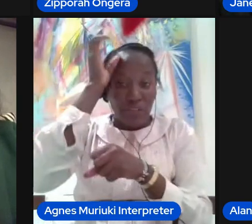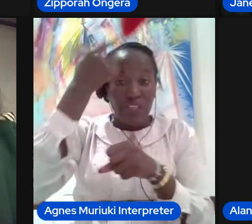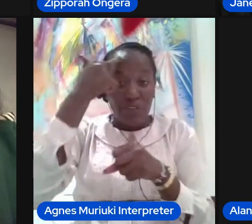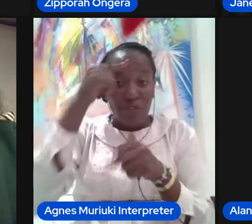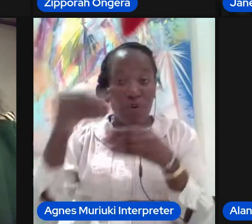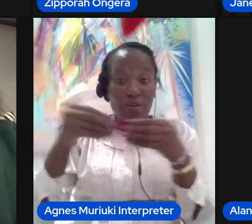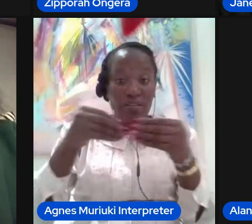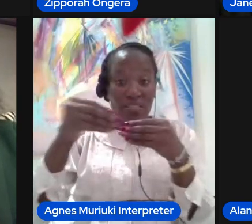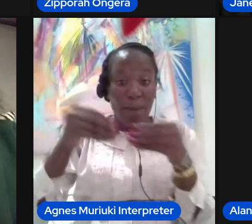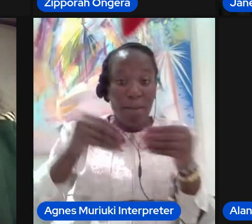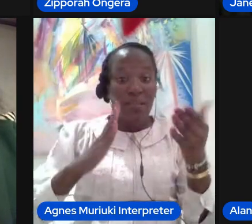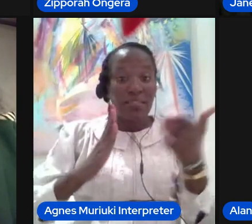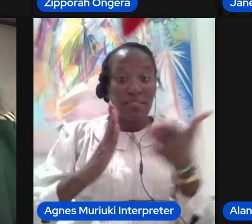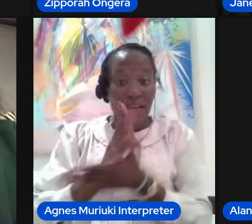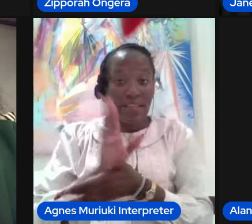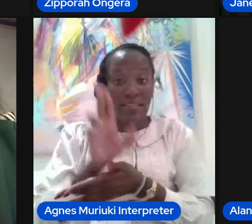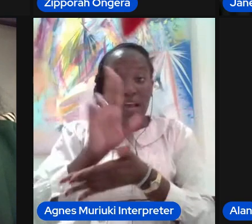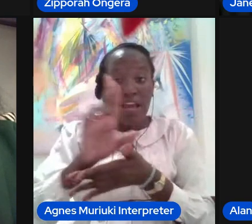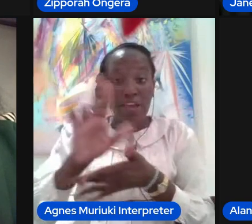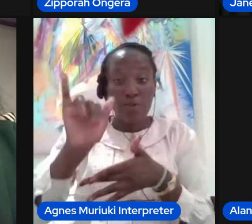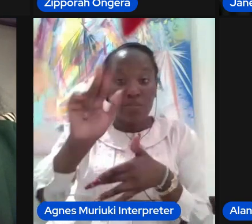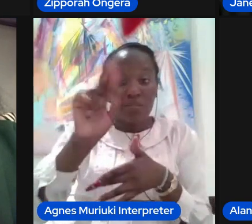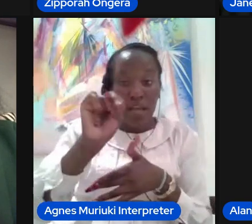lens. I do